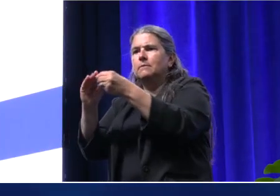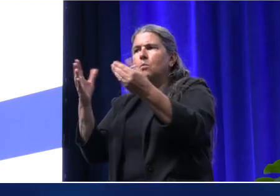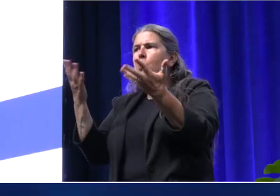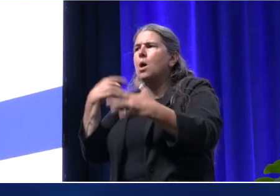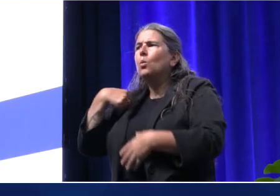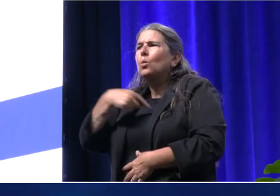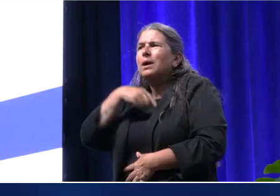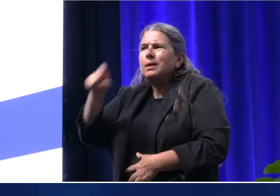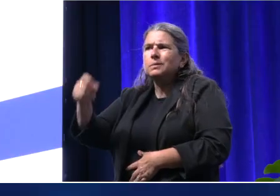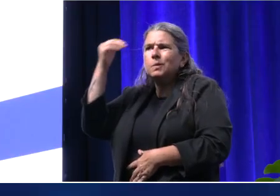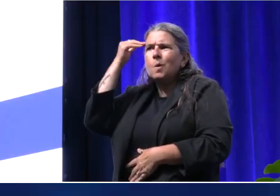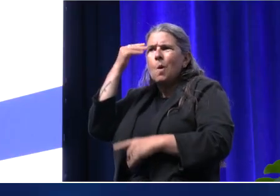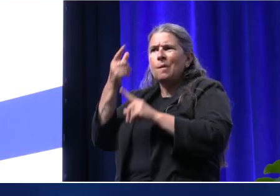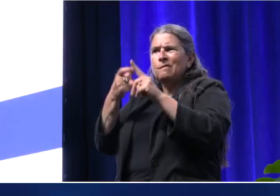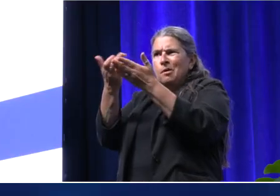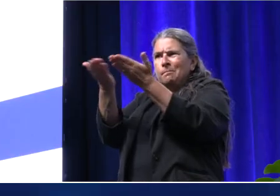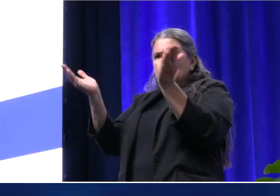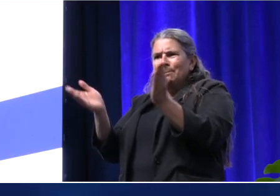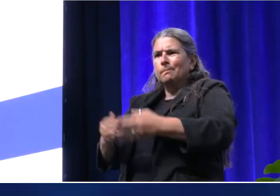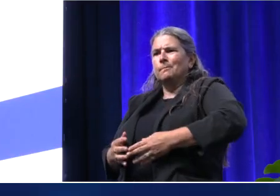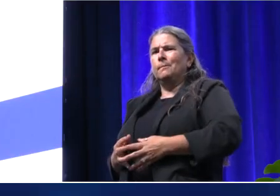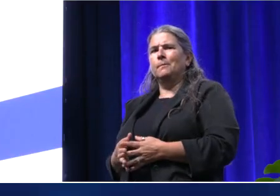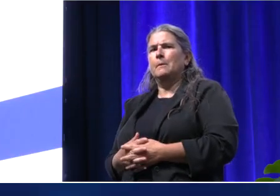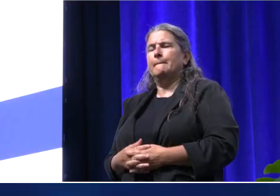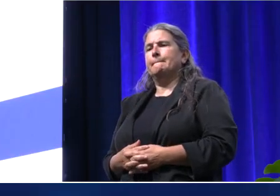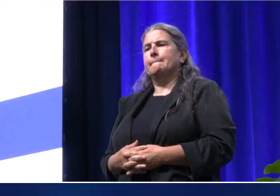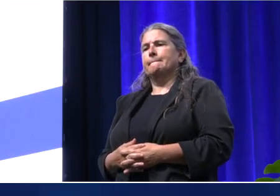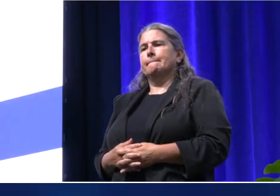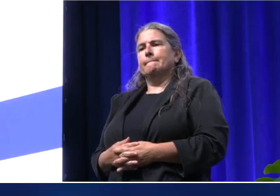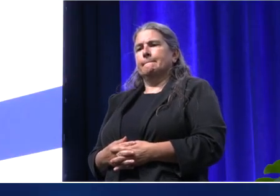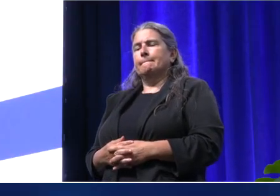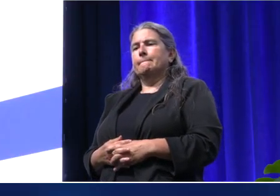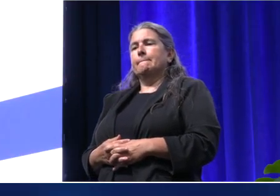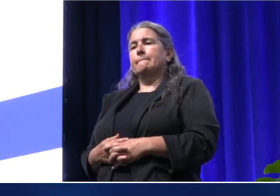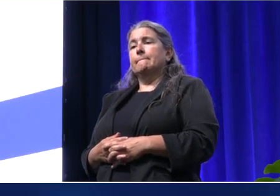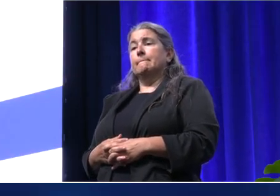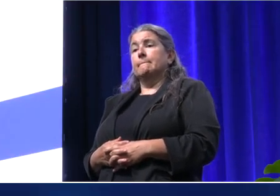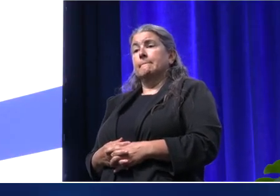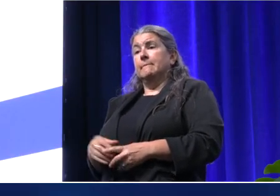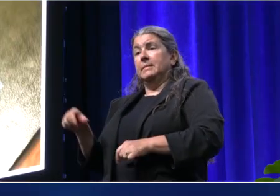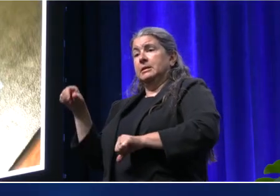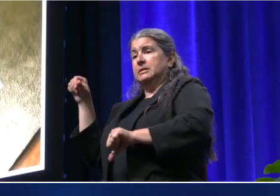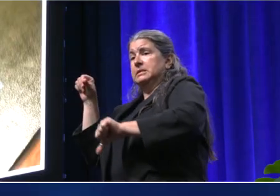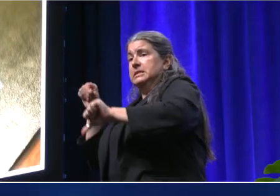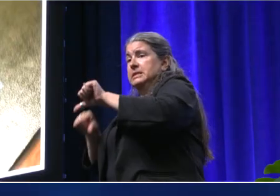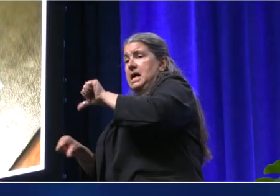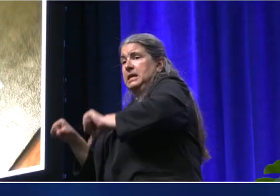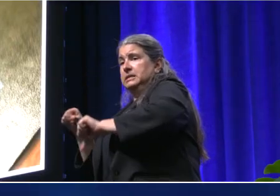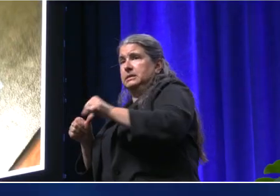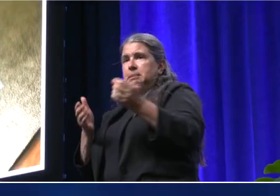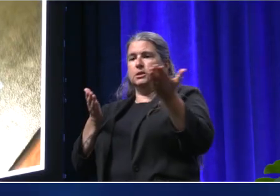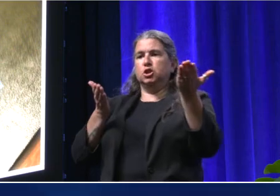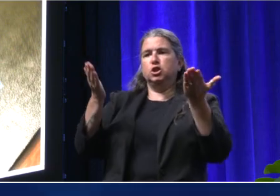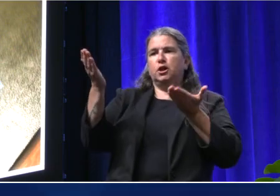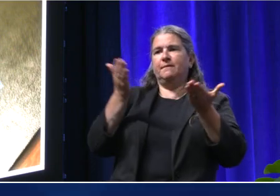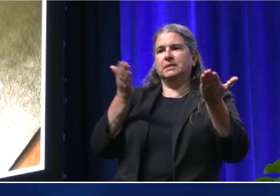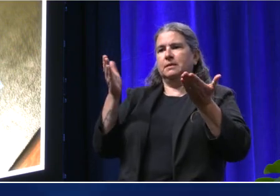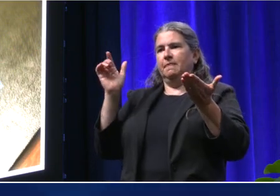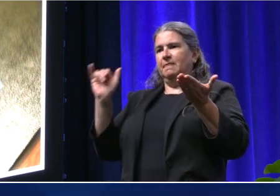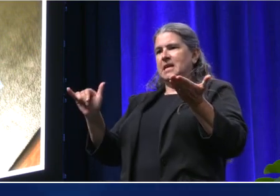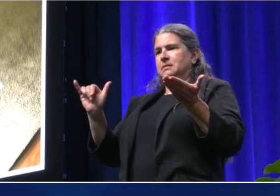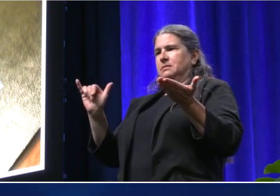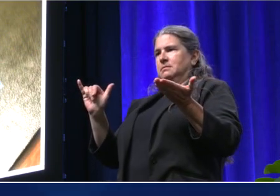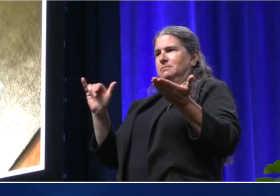different. We think of it not as research, but as science in service. All right, so here's one of the science and